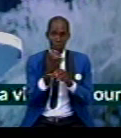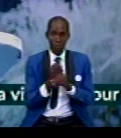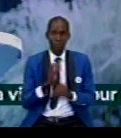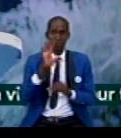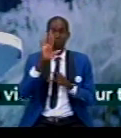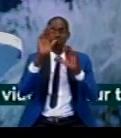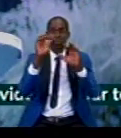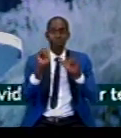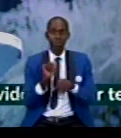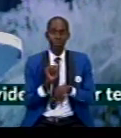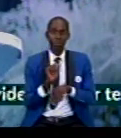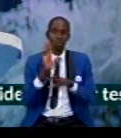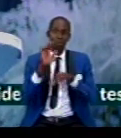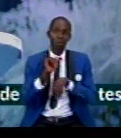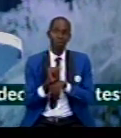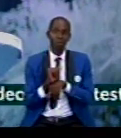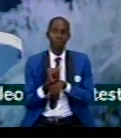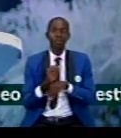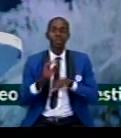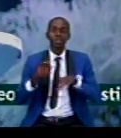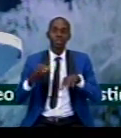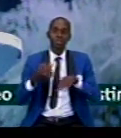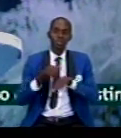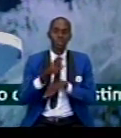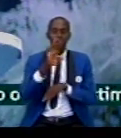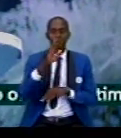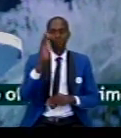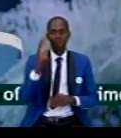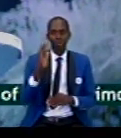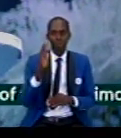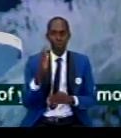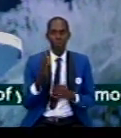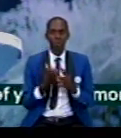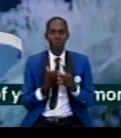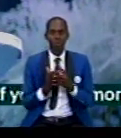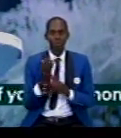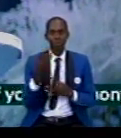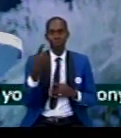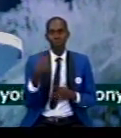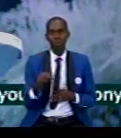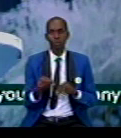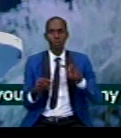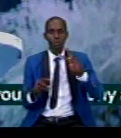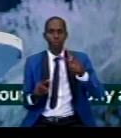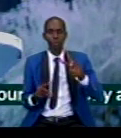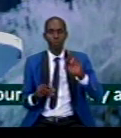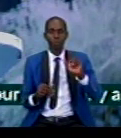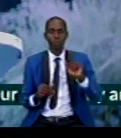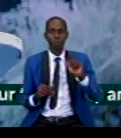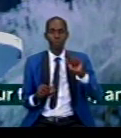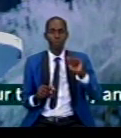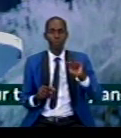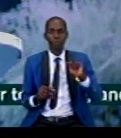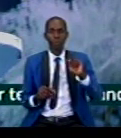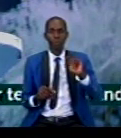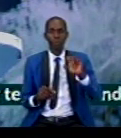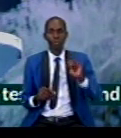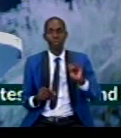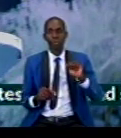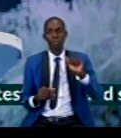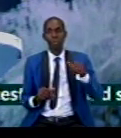the WhatsApp number being displayed on your phone or testimony link on the